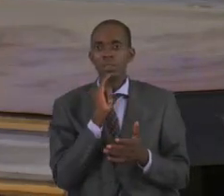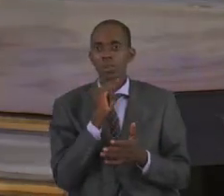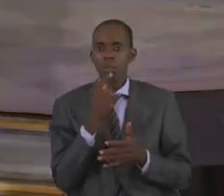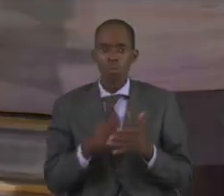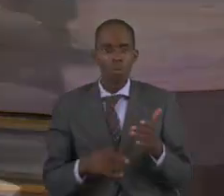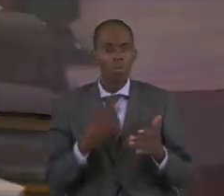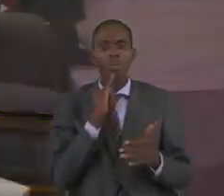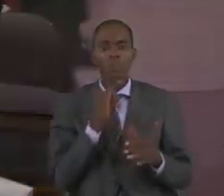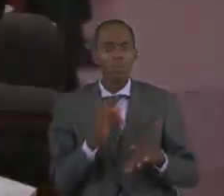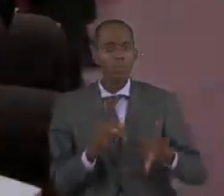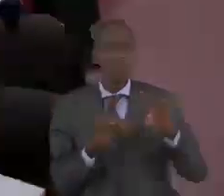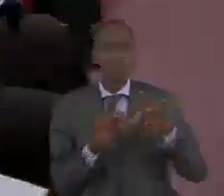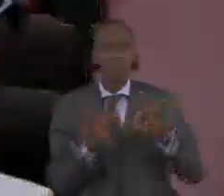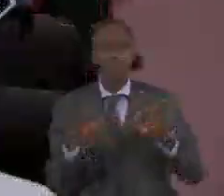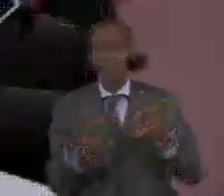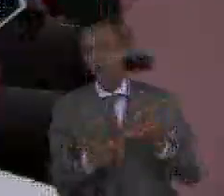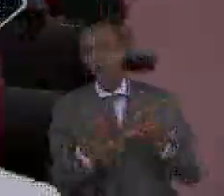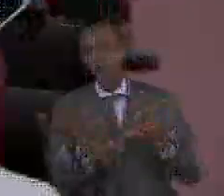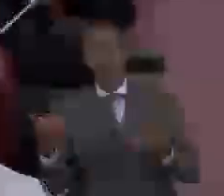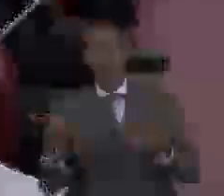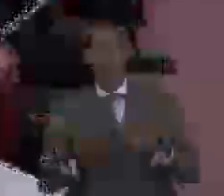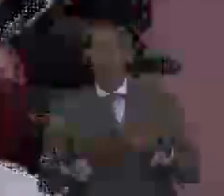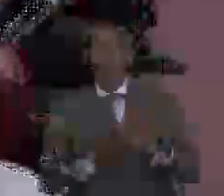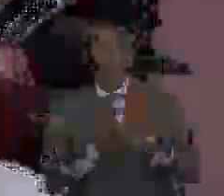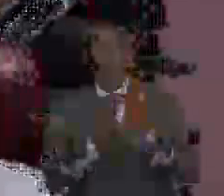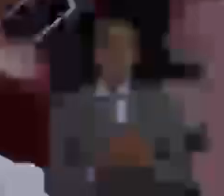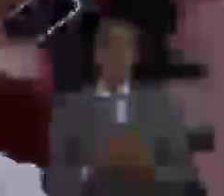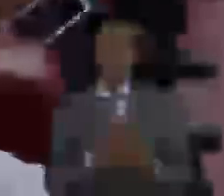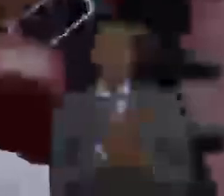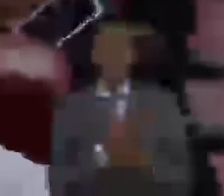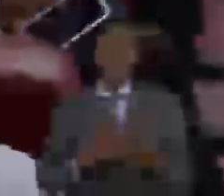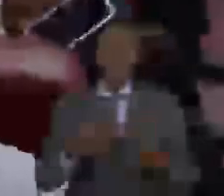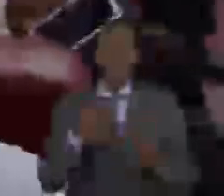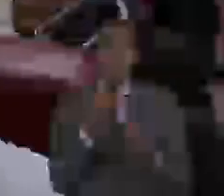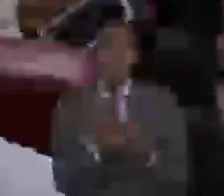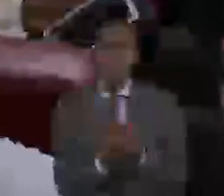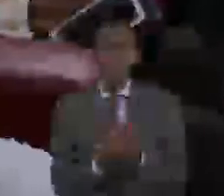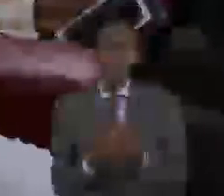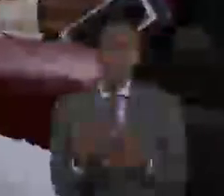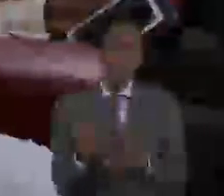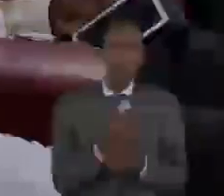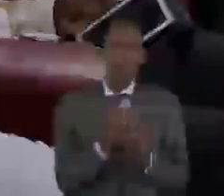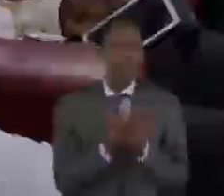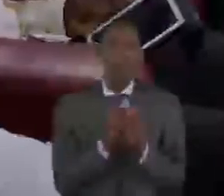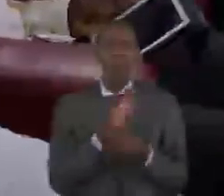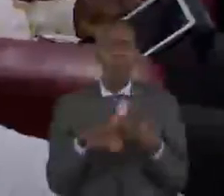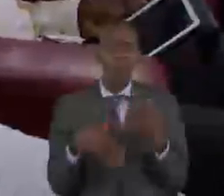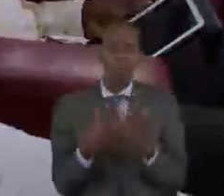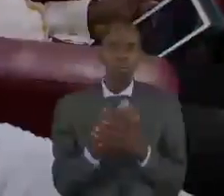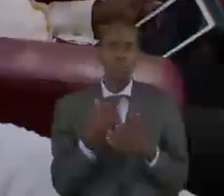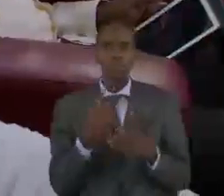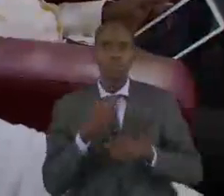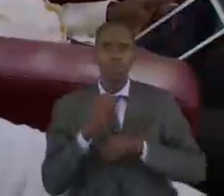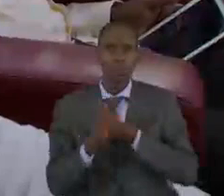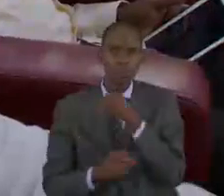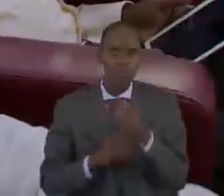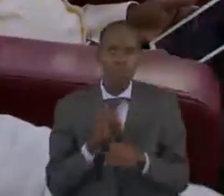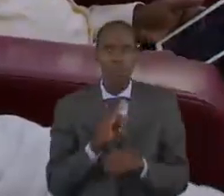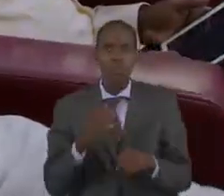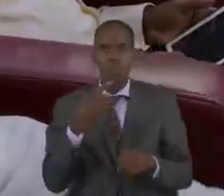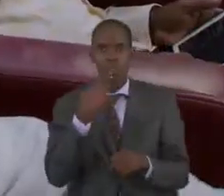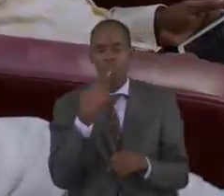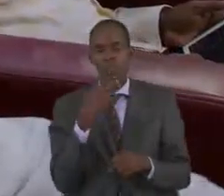apostles. And then when Paul came, the same thing with all the persecution and all the suffering, he